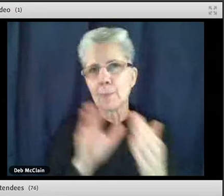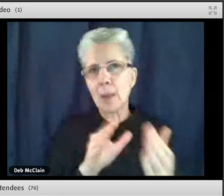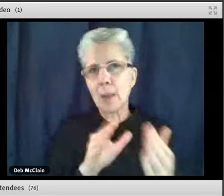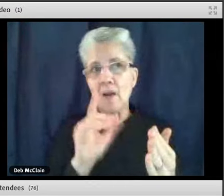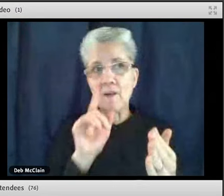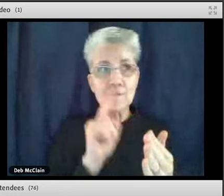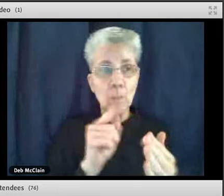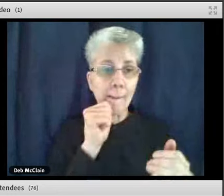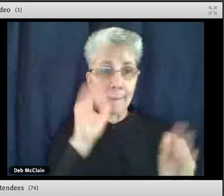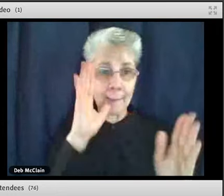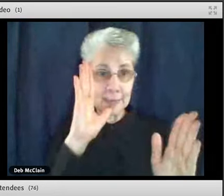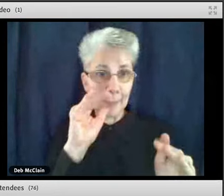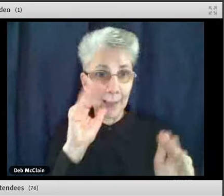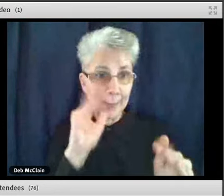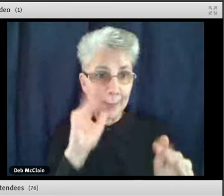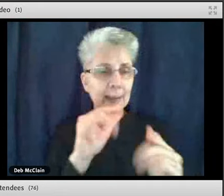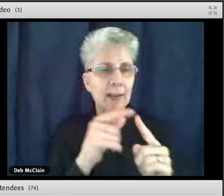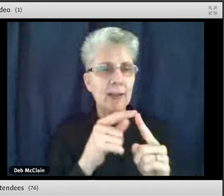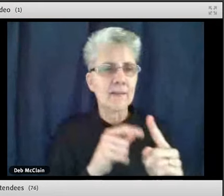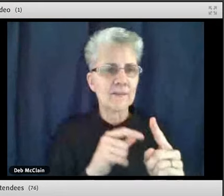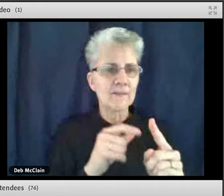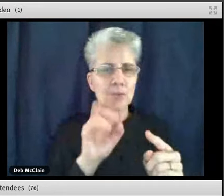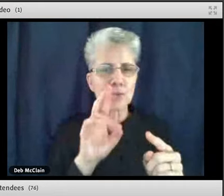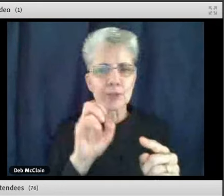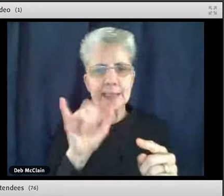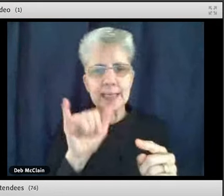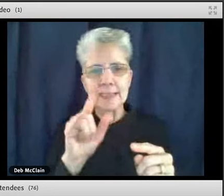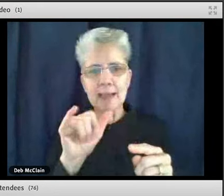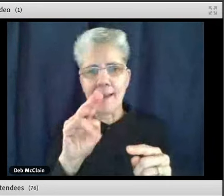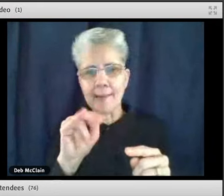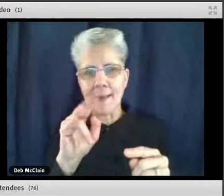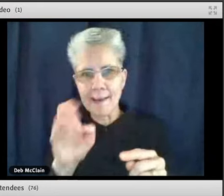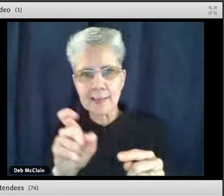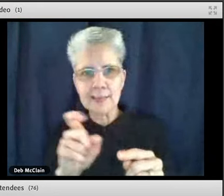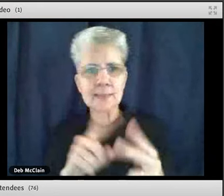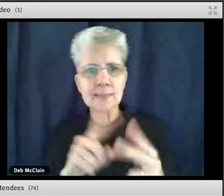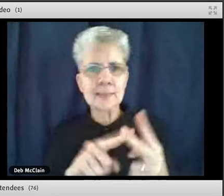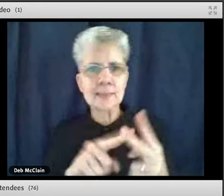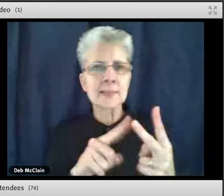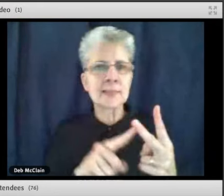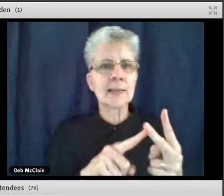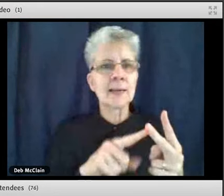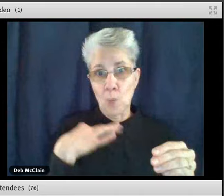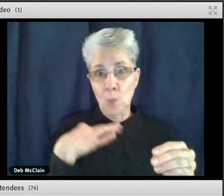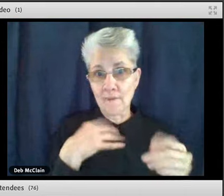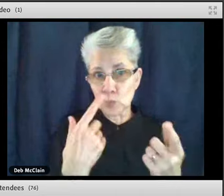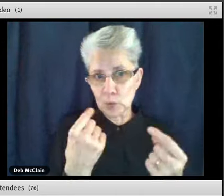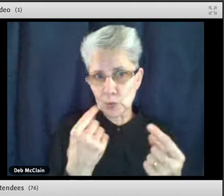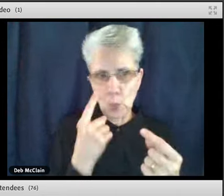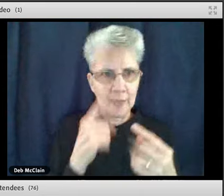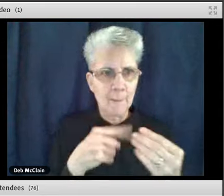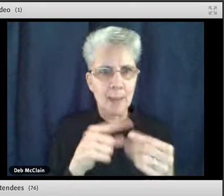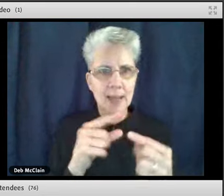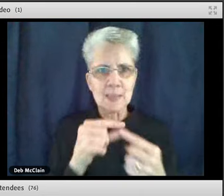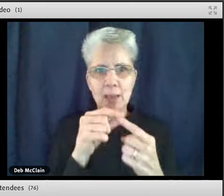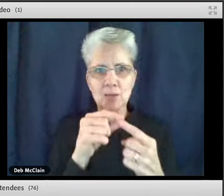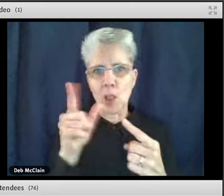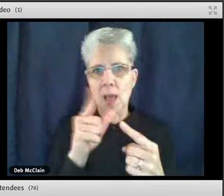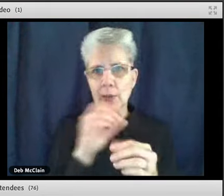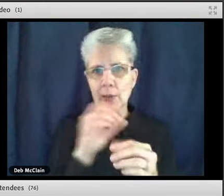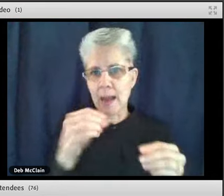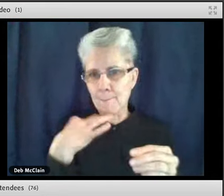I didn't even think about that as an issue, but copyright, what do you do with that when you have remote issues with articles and things like that? So this file, in case you